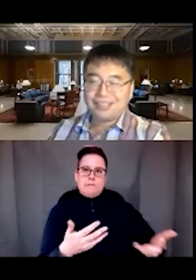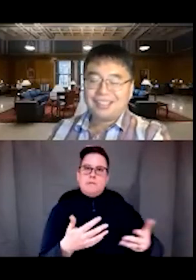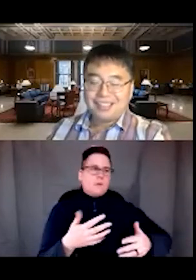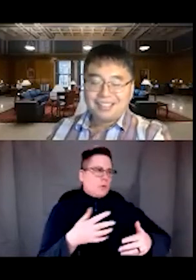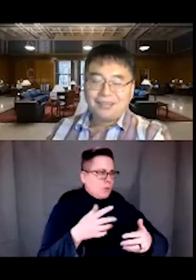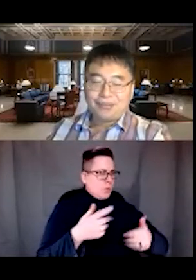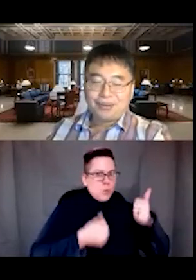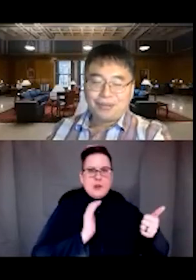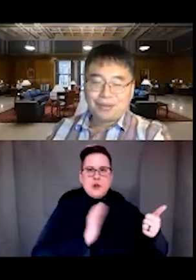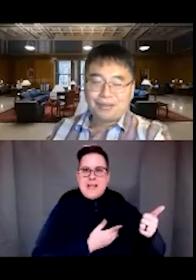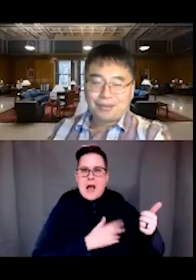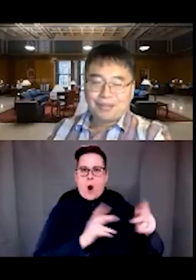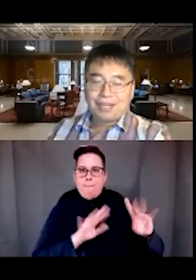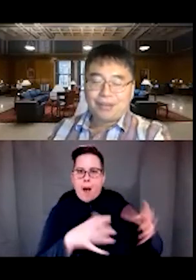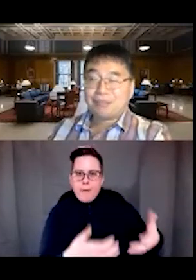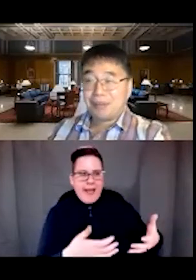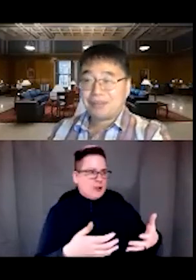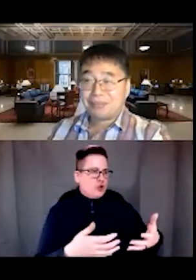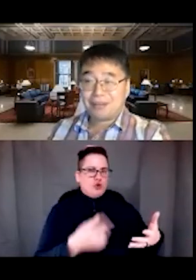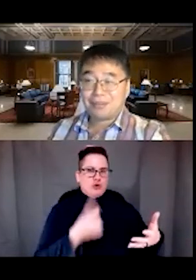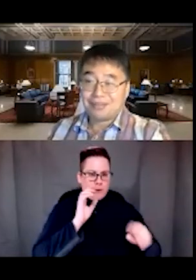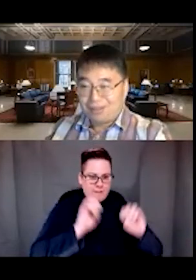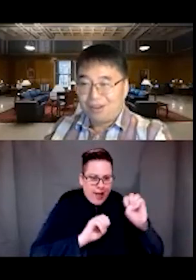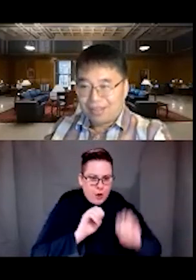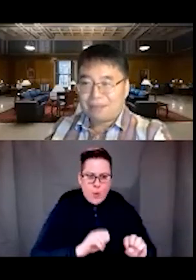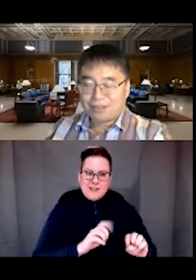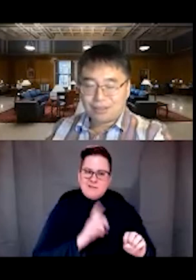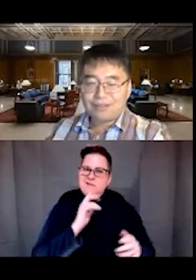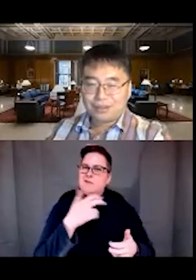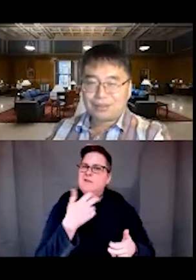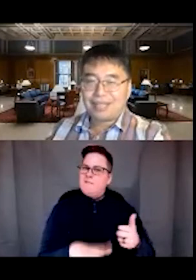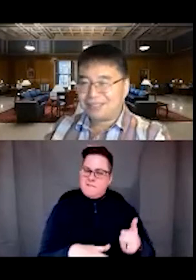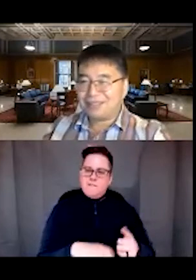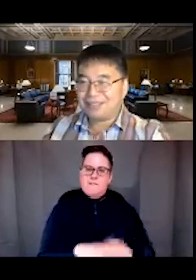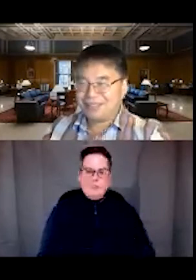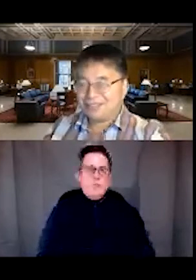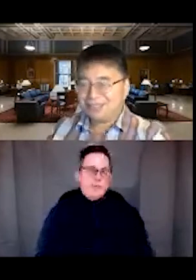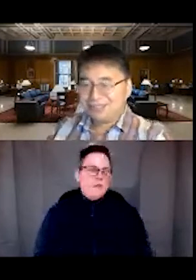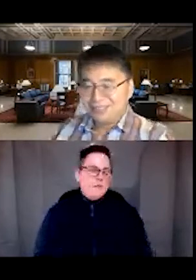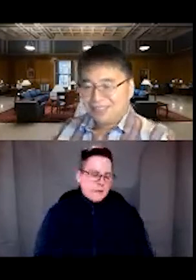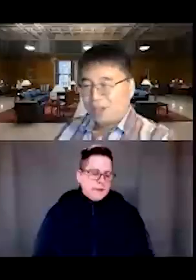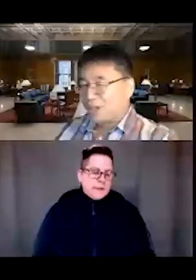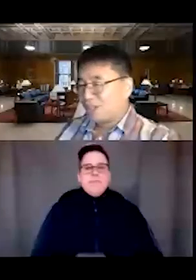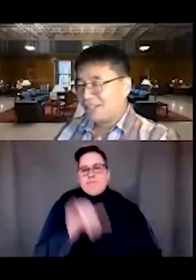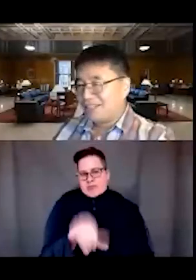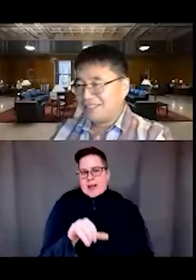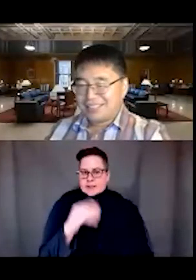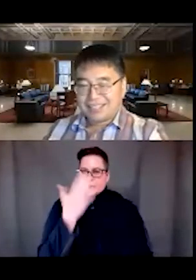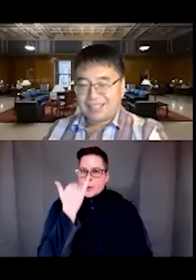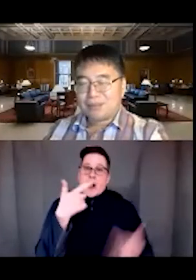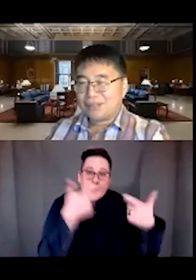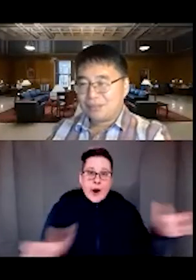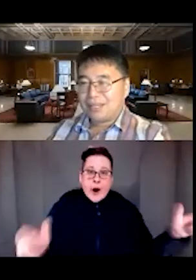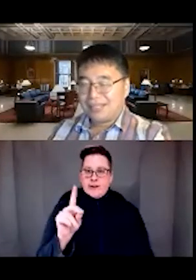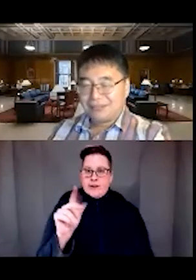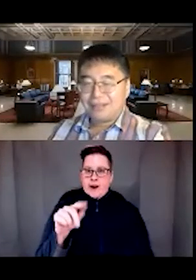population, for evaluation purposes becomes all that much difficult. So that's where the